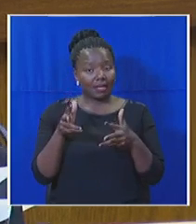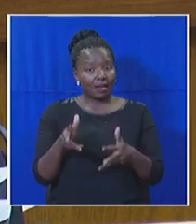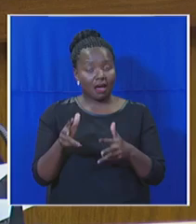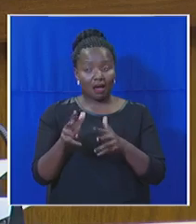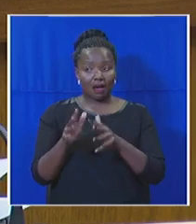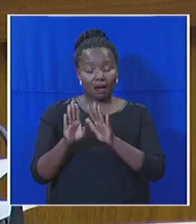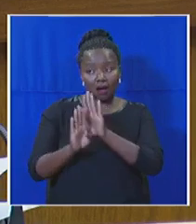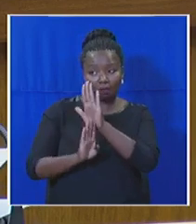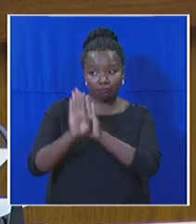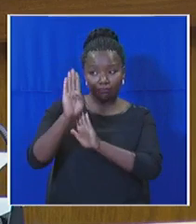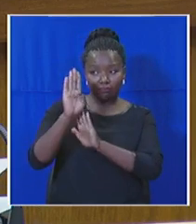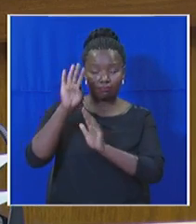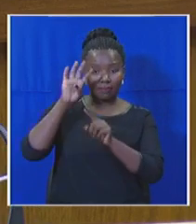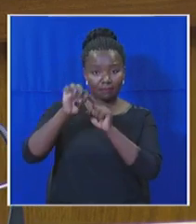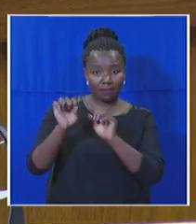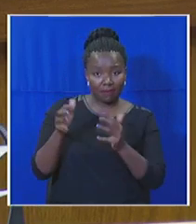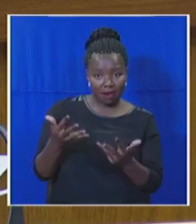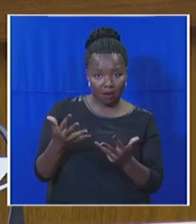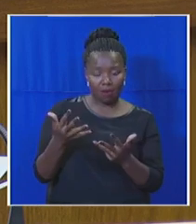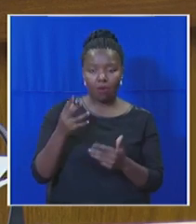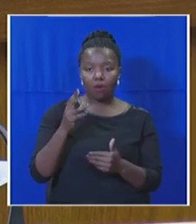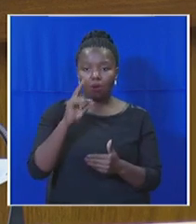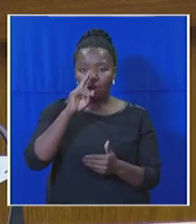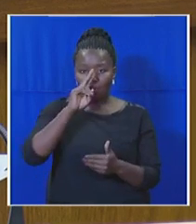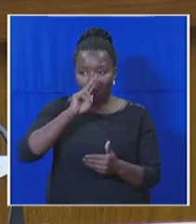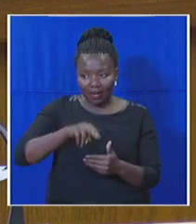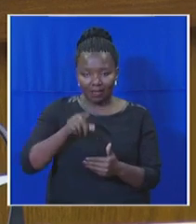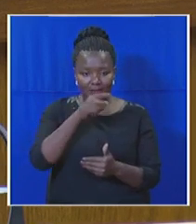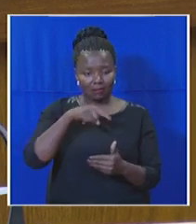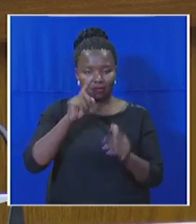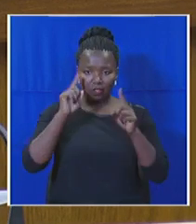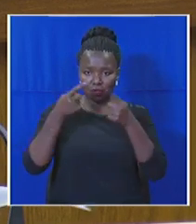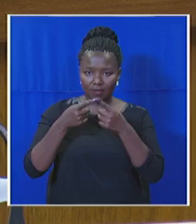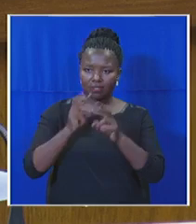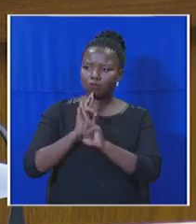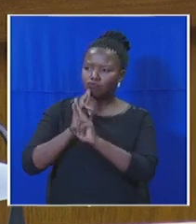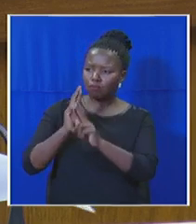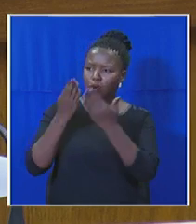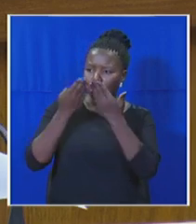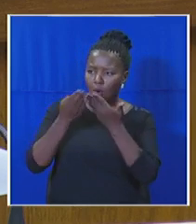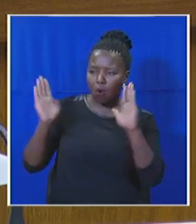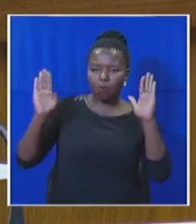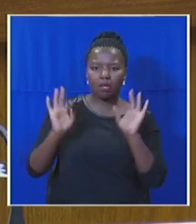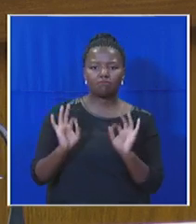a degree of accountability to the South African public.